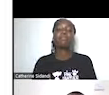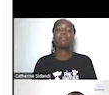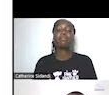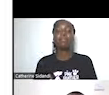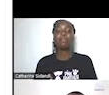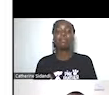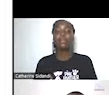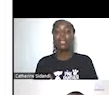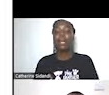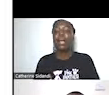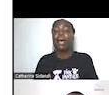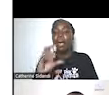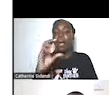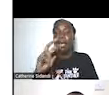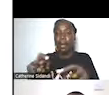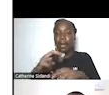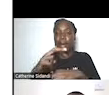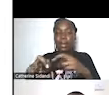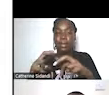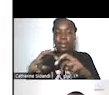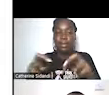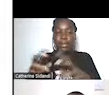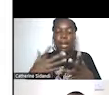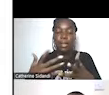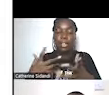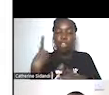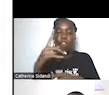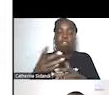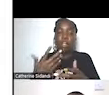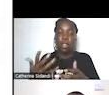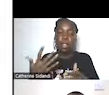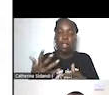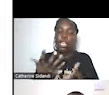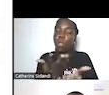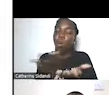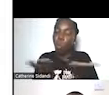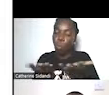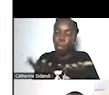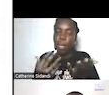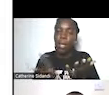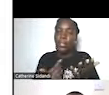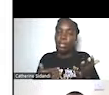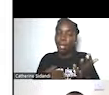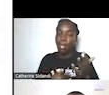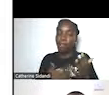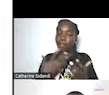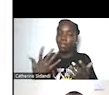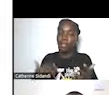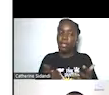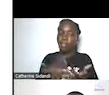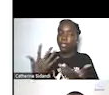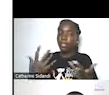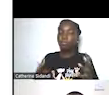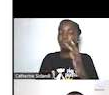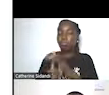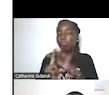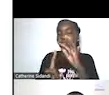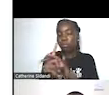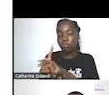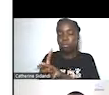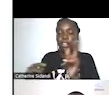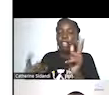Business analytics has also driven us to the Internet of Things, where we have so many things have been produced. You have got currently, like